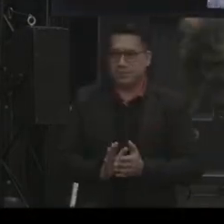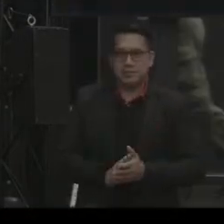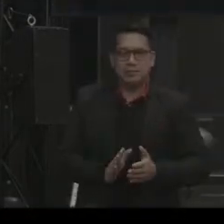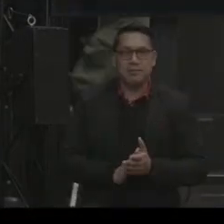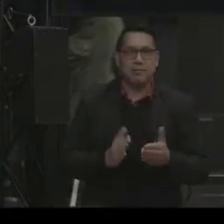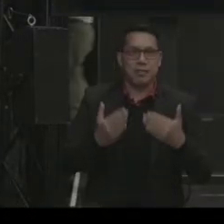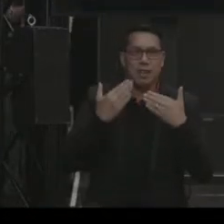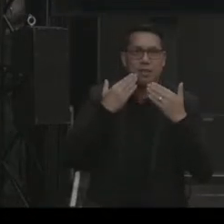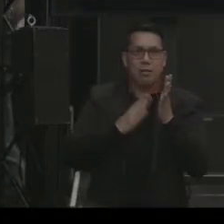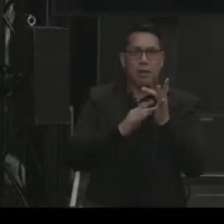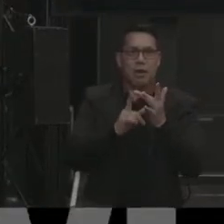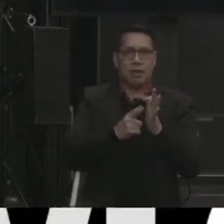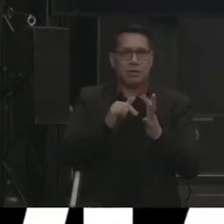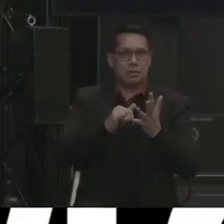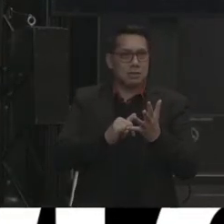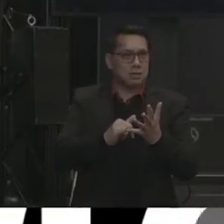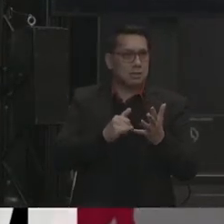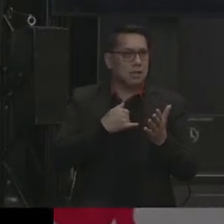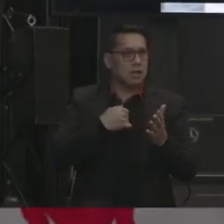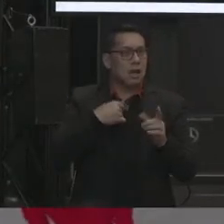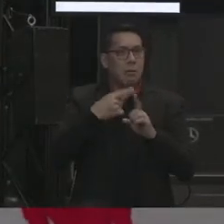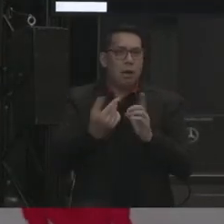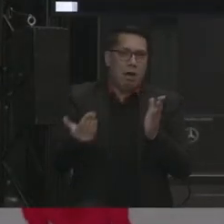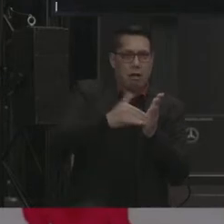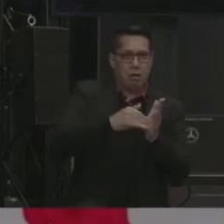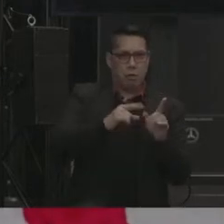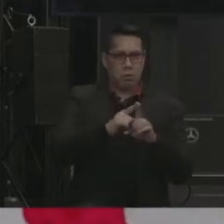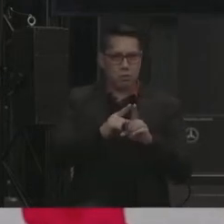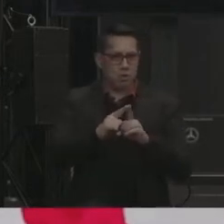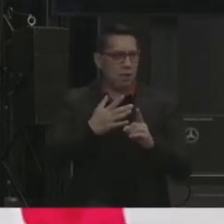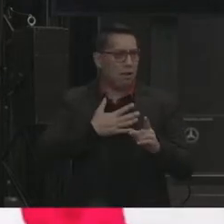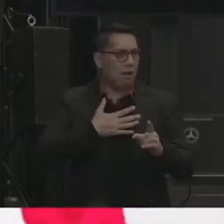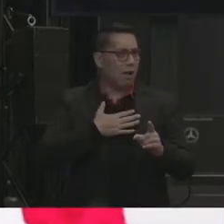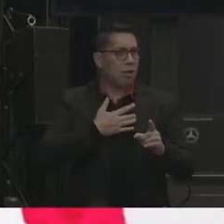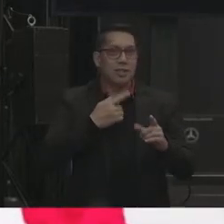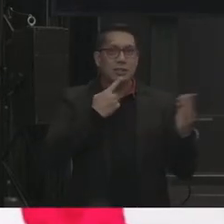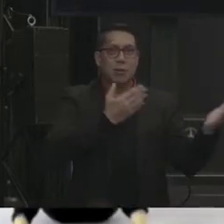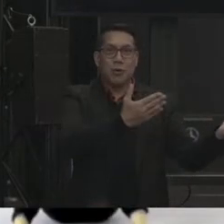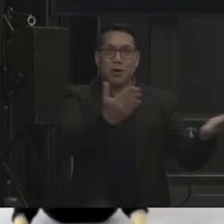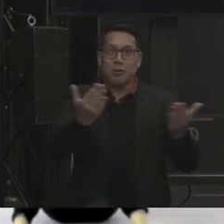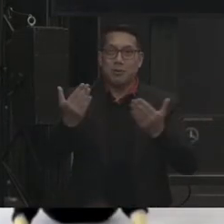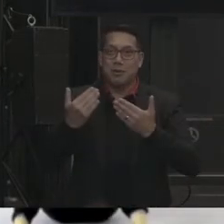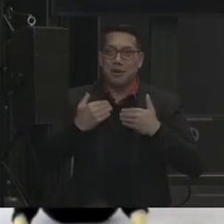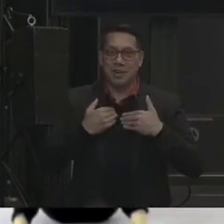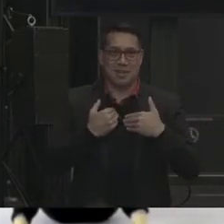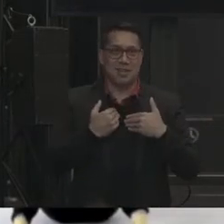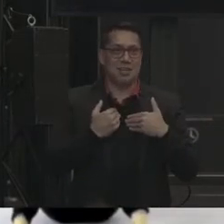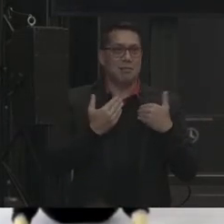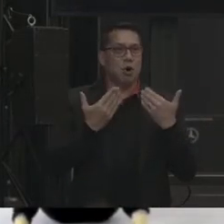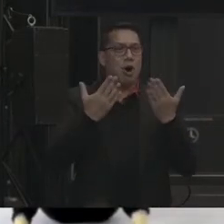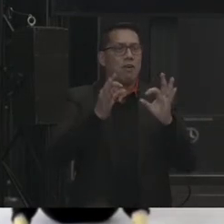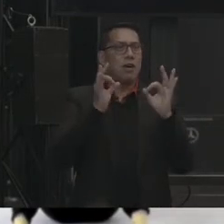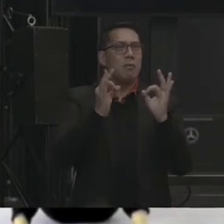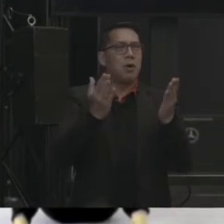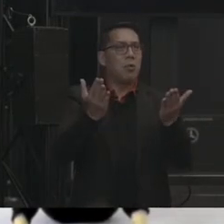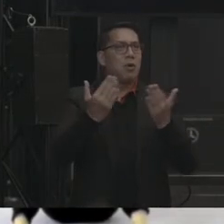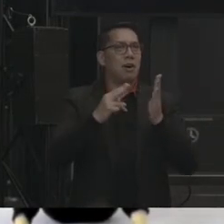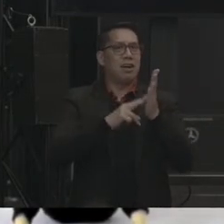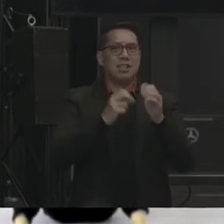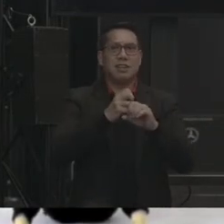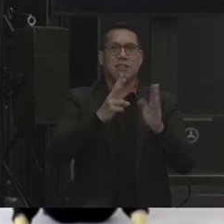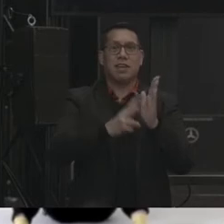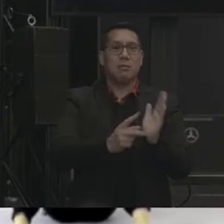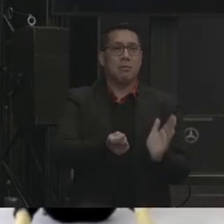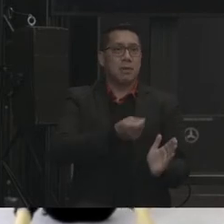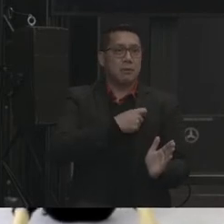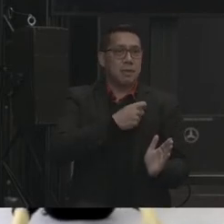Thanks, Miles. I'd also like to say welcome, everyone, and extend a special welcome to NGV members